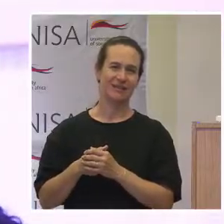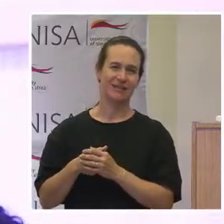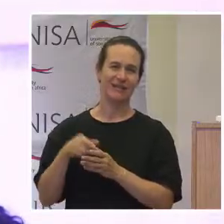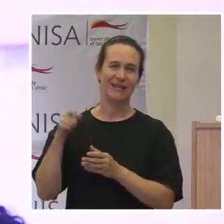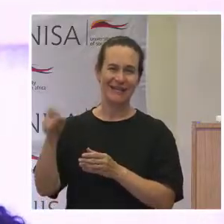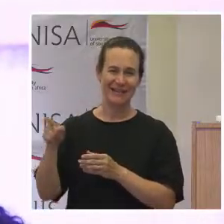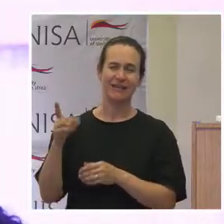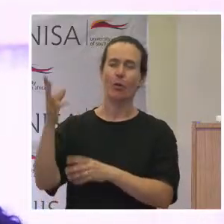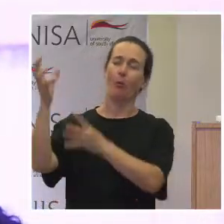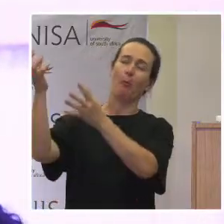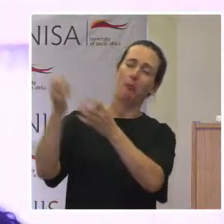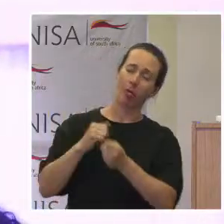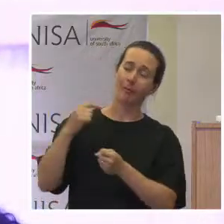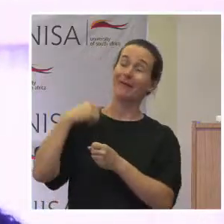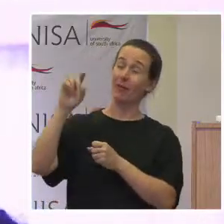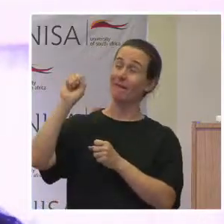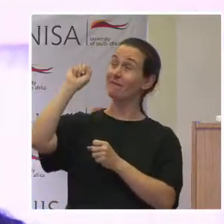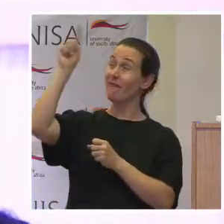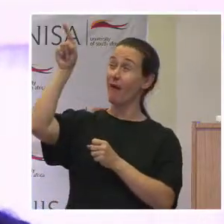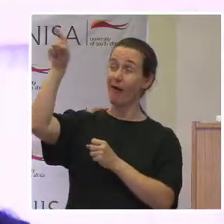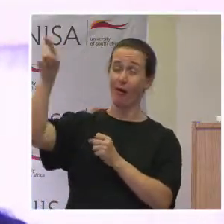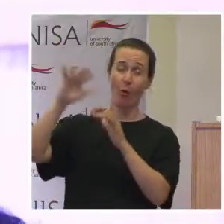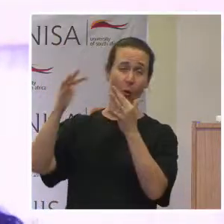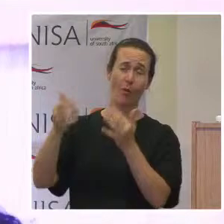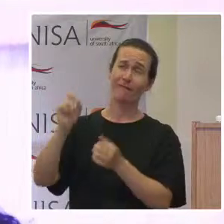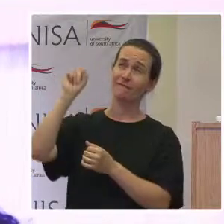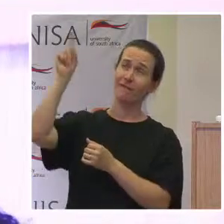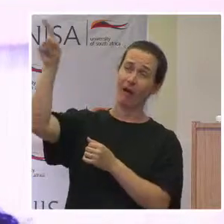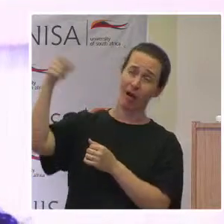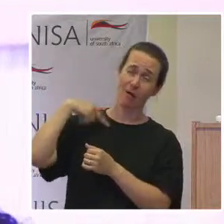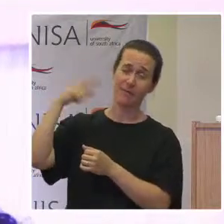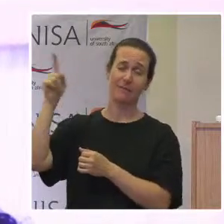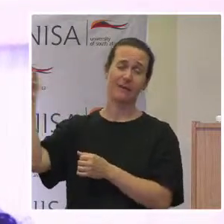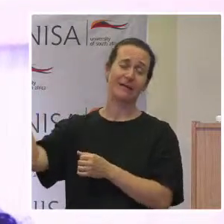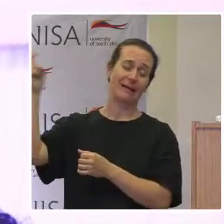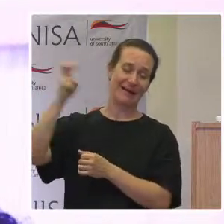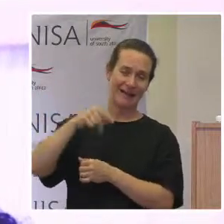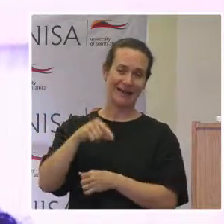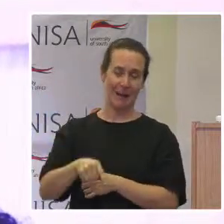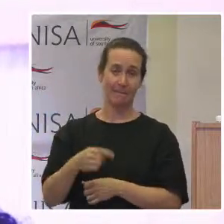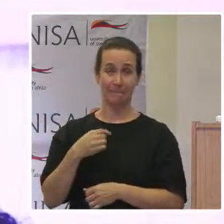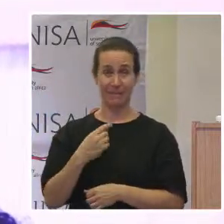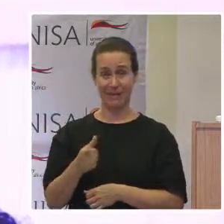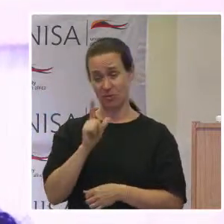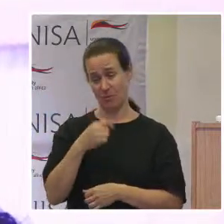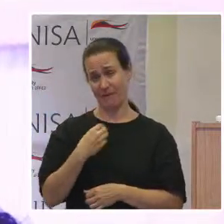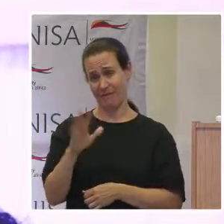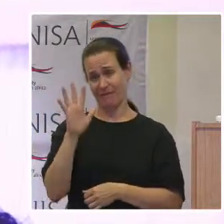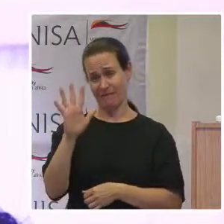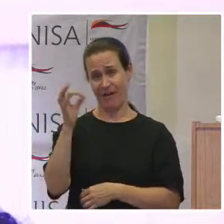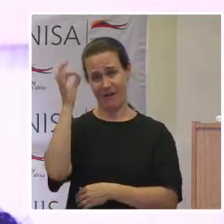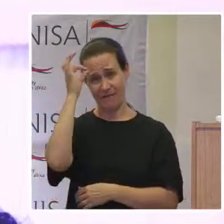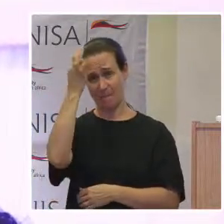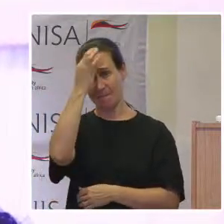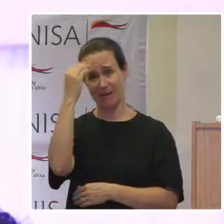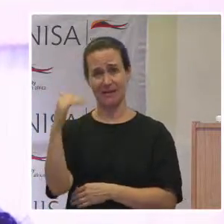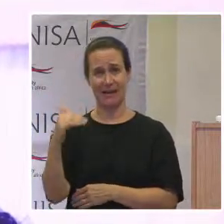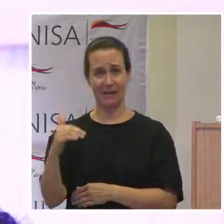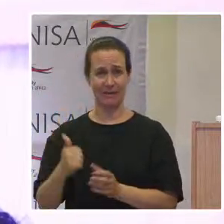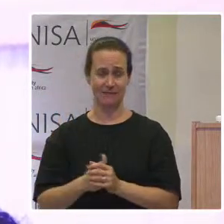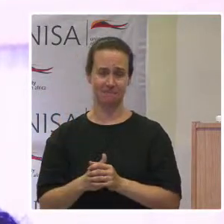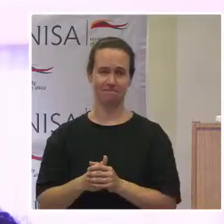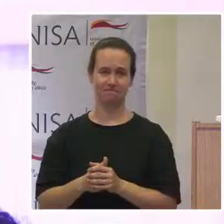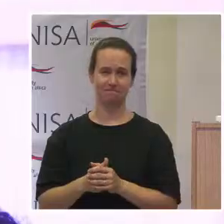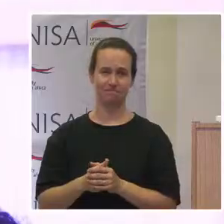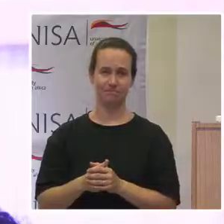world to come here today. I'm going to try and keep it short. I've been told I've got 5 minutes. So